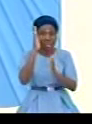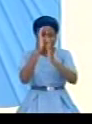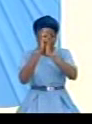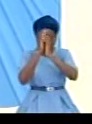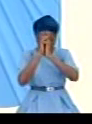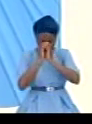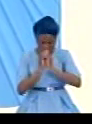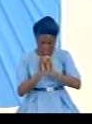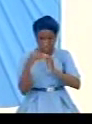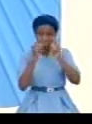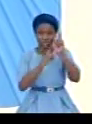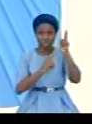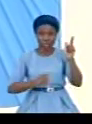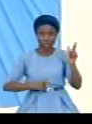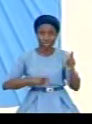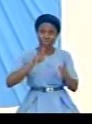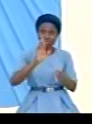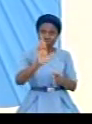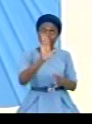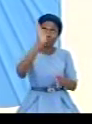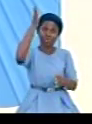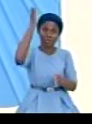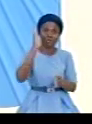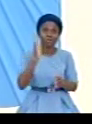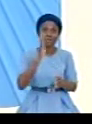thy God, and